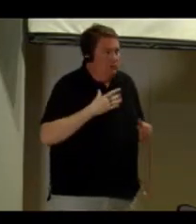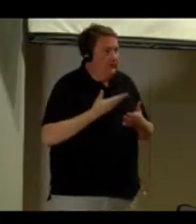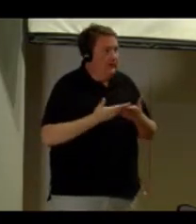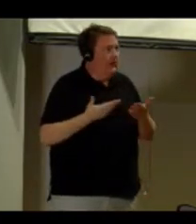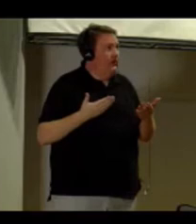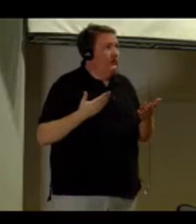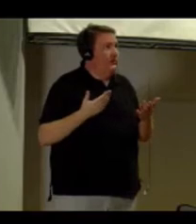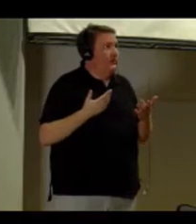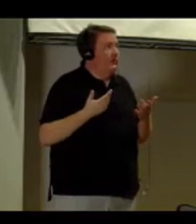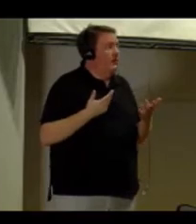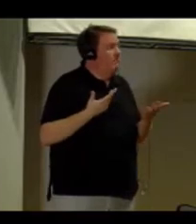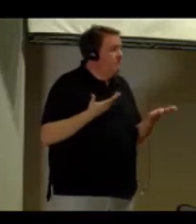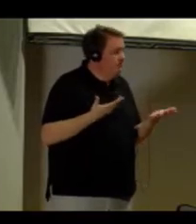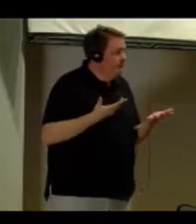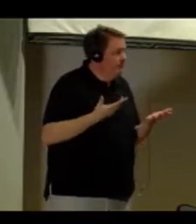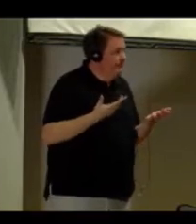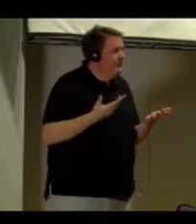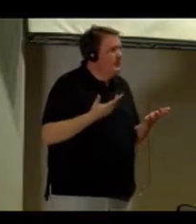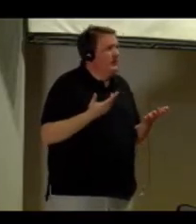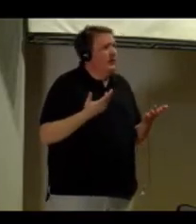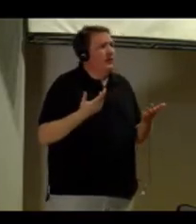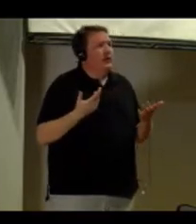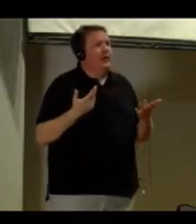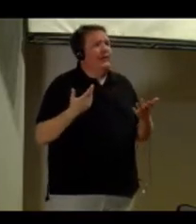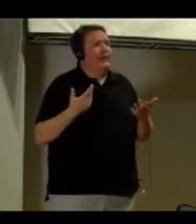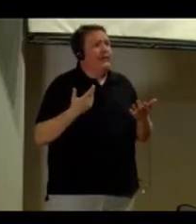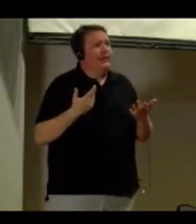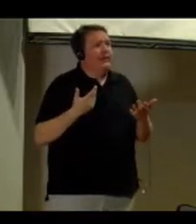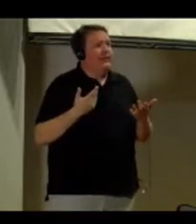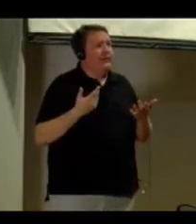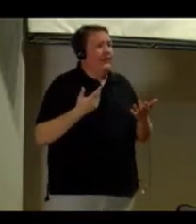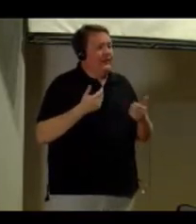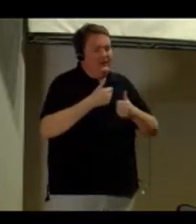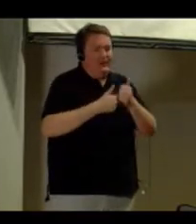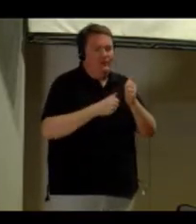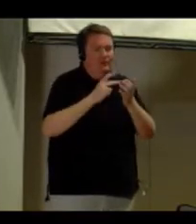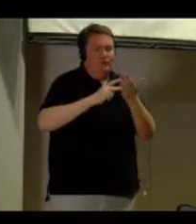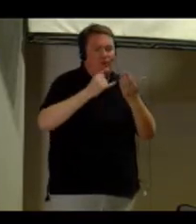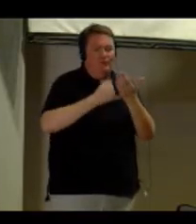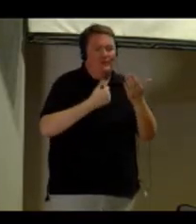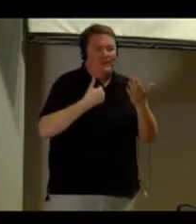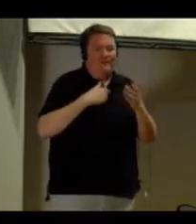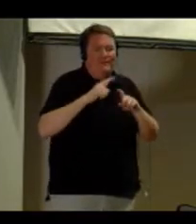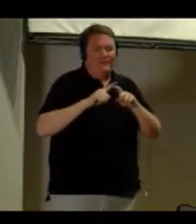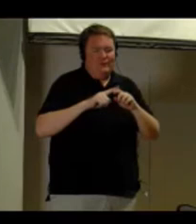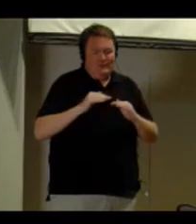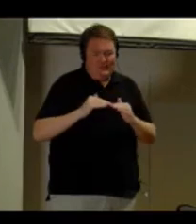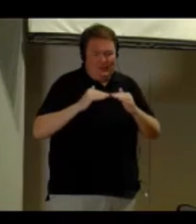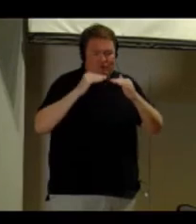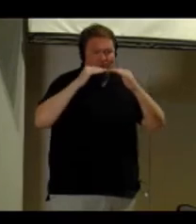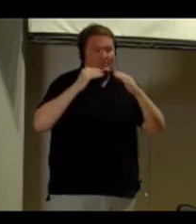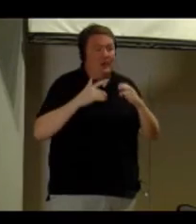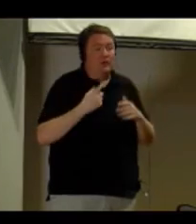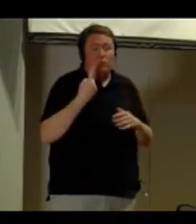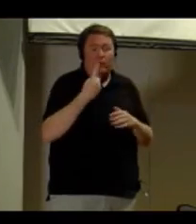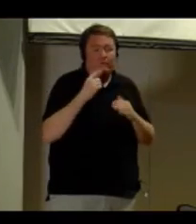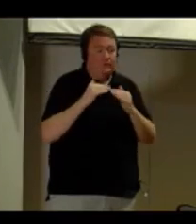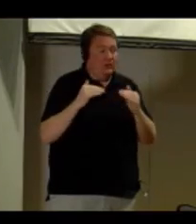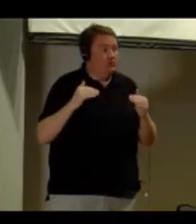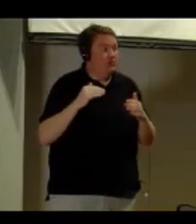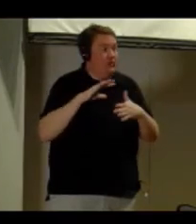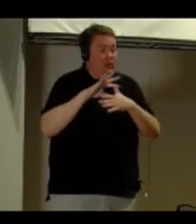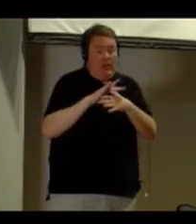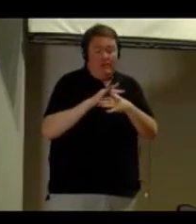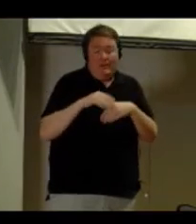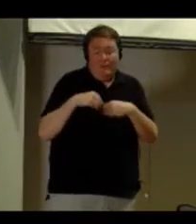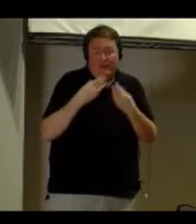on, is there's a stage on that sort of project where content providers are an important audience. If